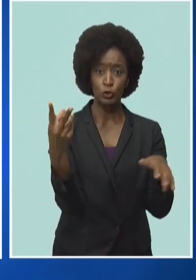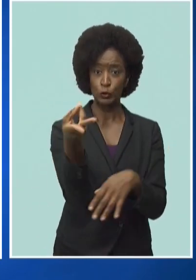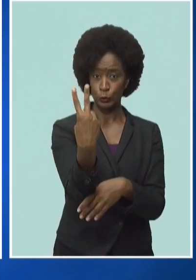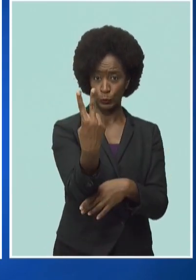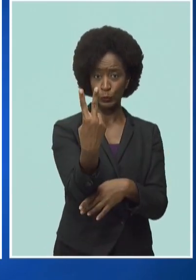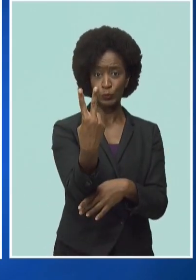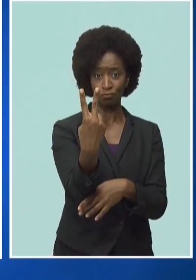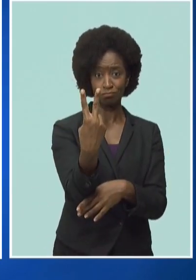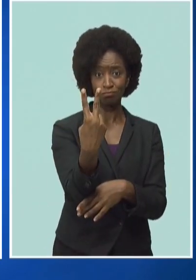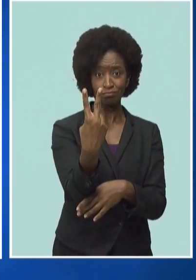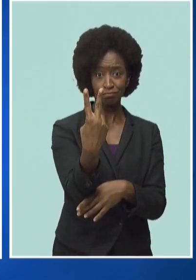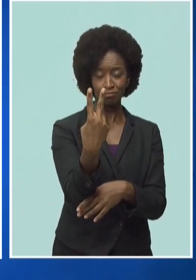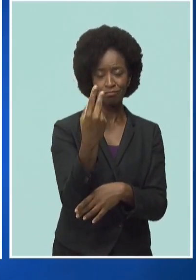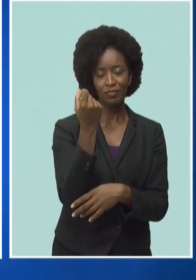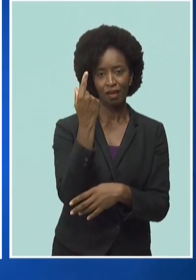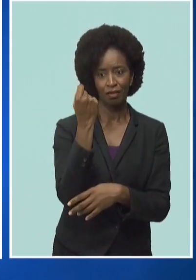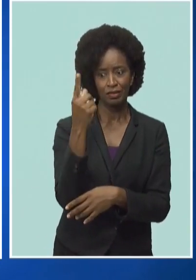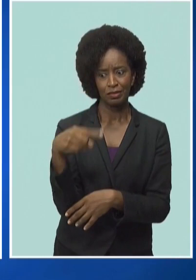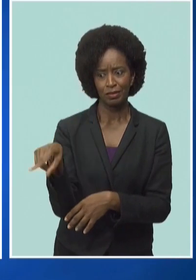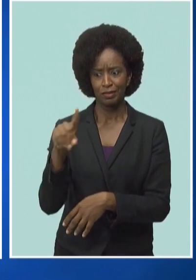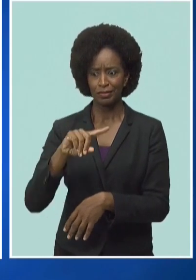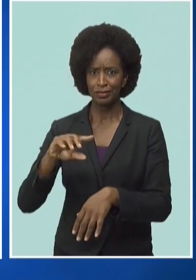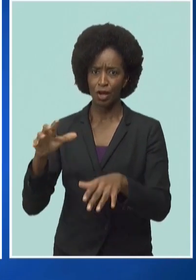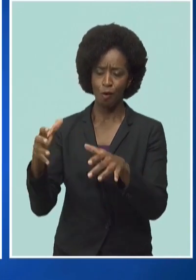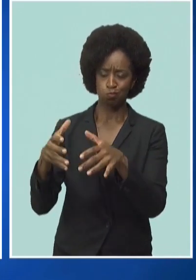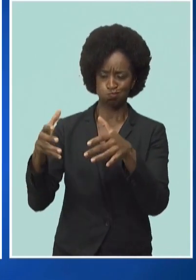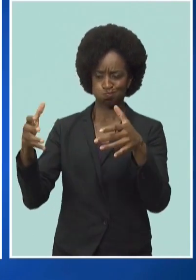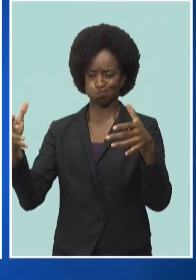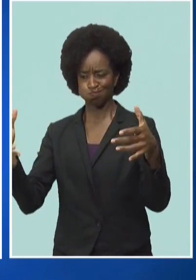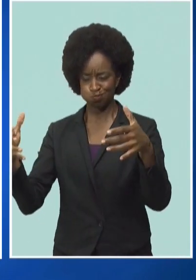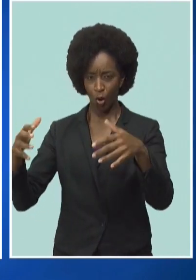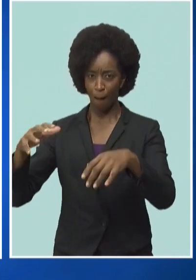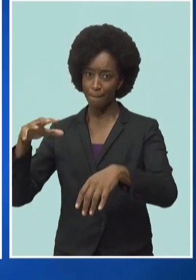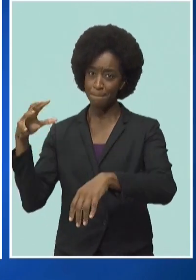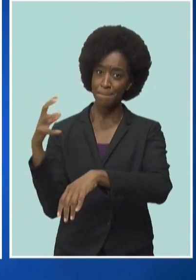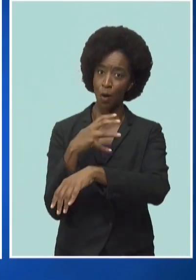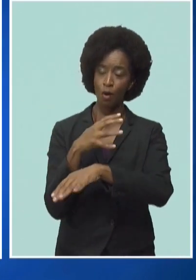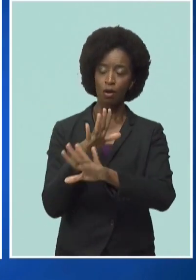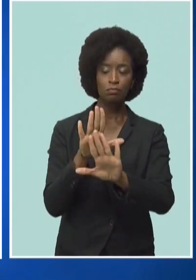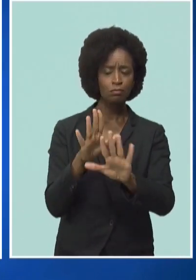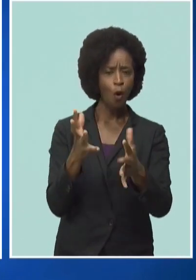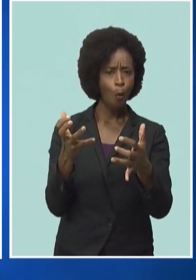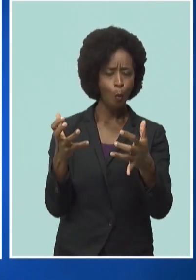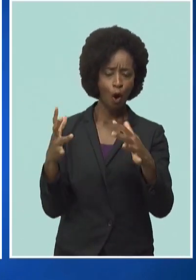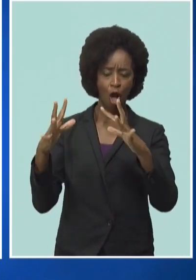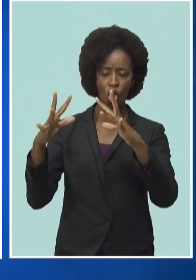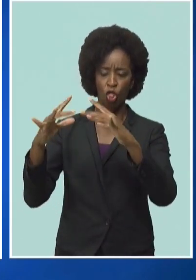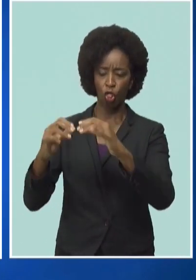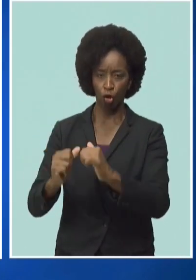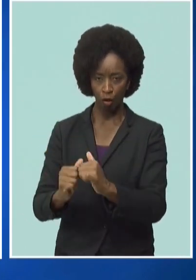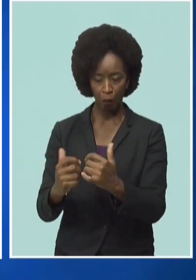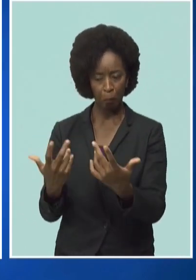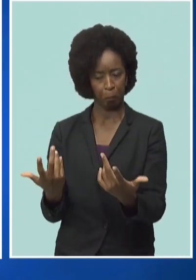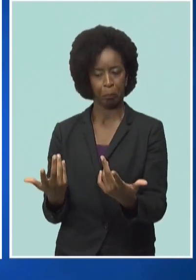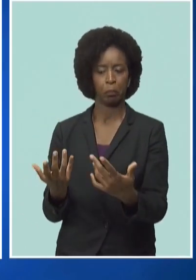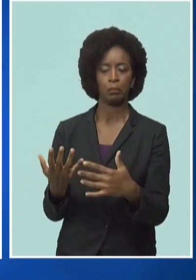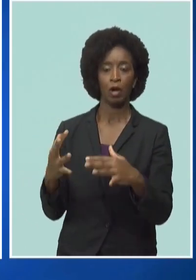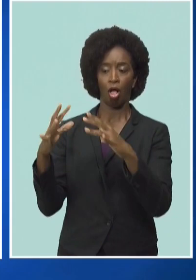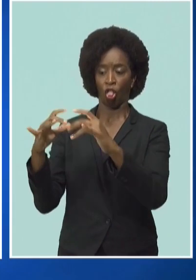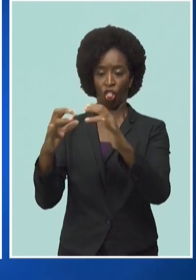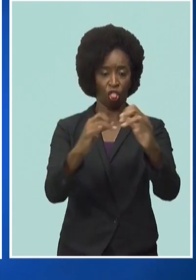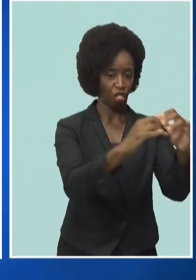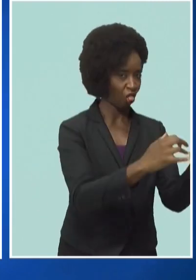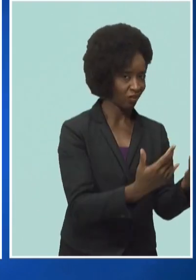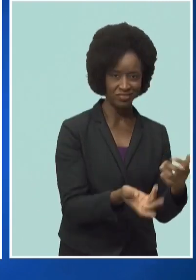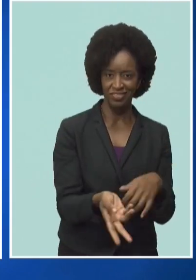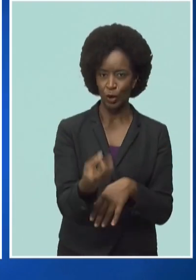solution a little easier when you have less to deal with. So the one of the things we've been doing, and we did the launch at Grant Adams to the anti-bullying,